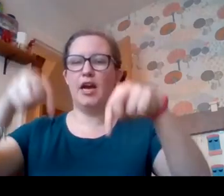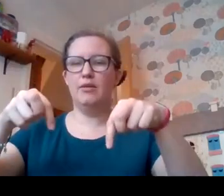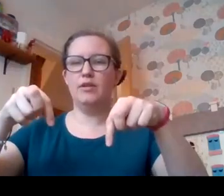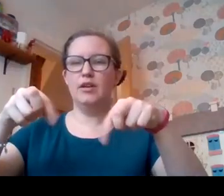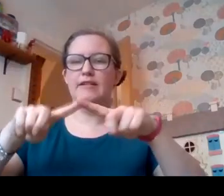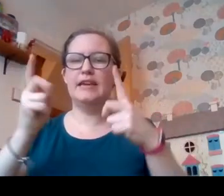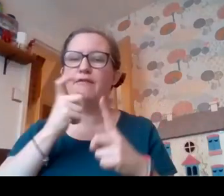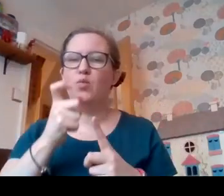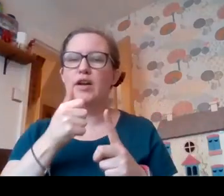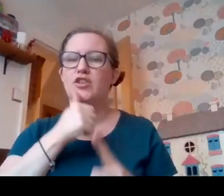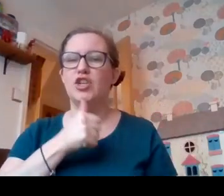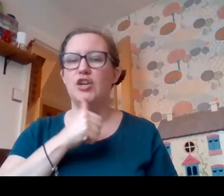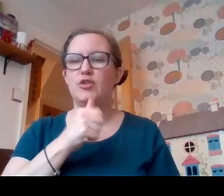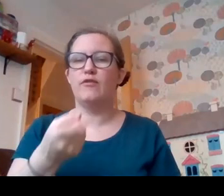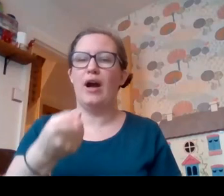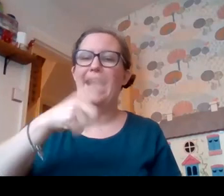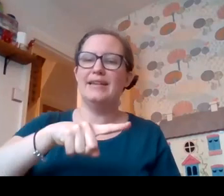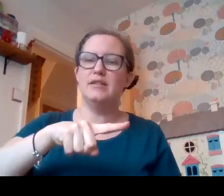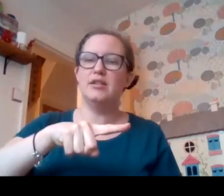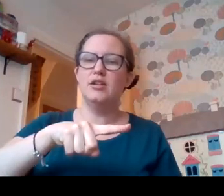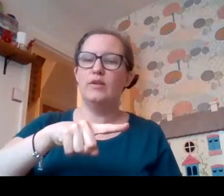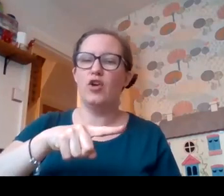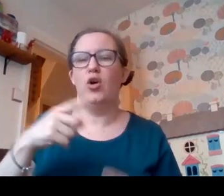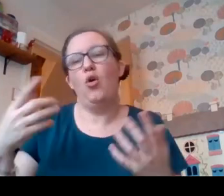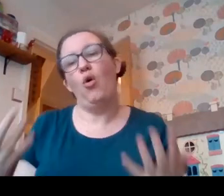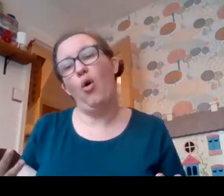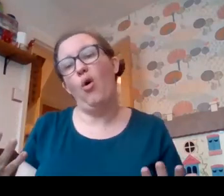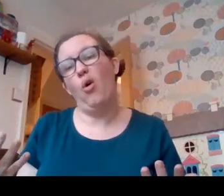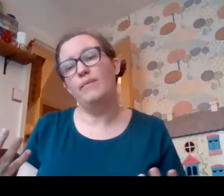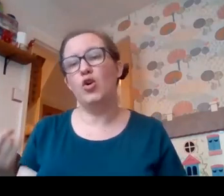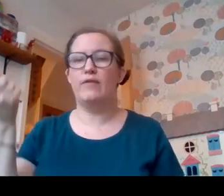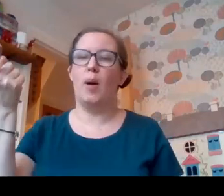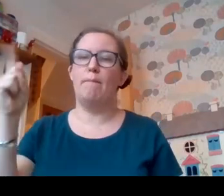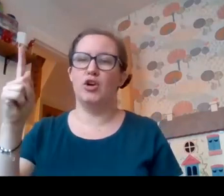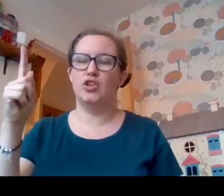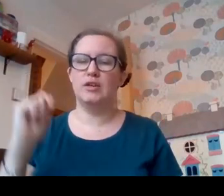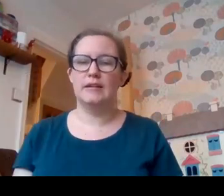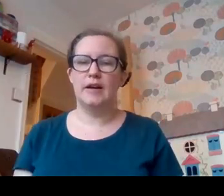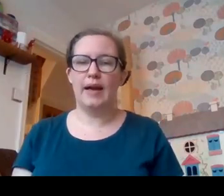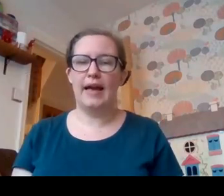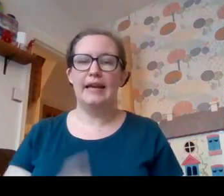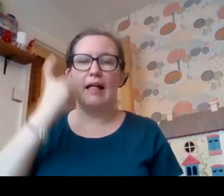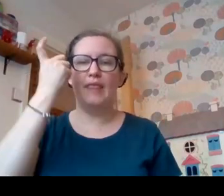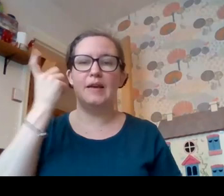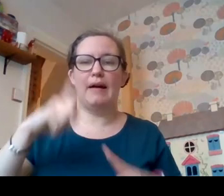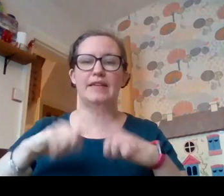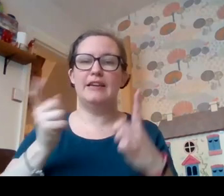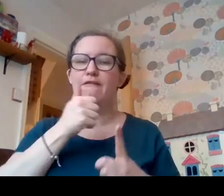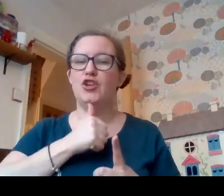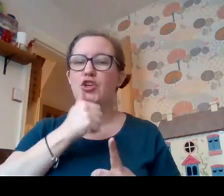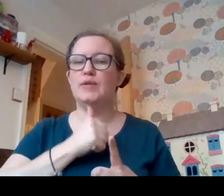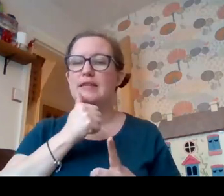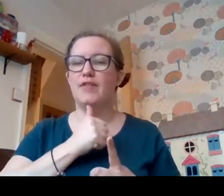okay, below, different words to use. So we've got and, we've got or we've got but, okay? And think about